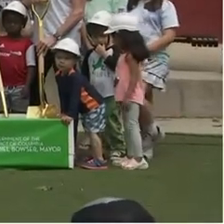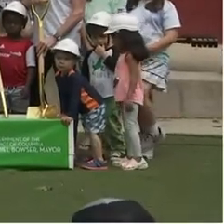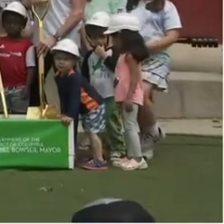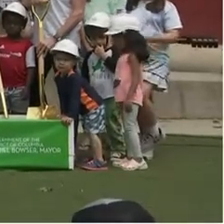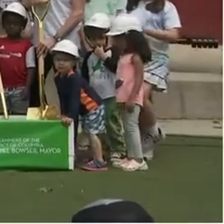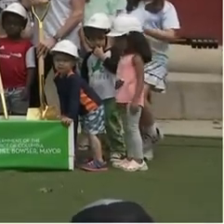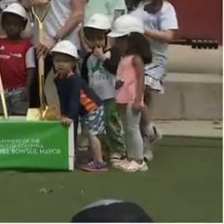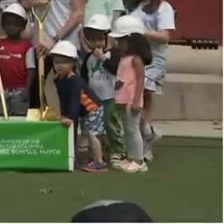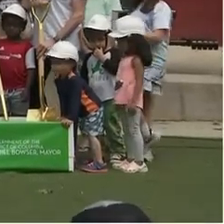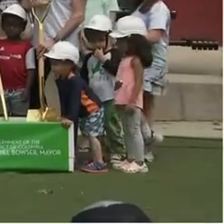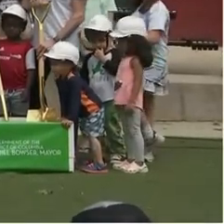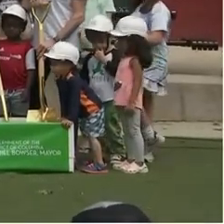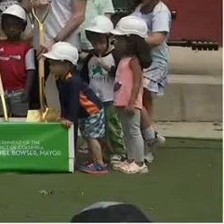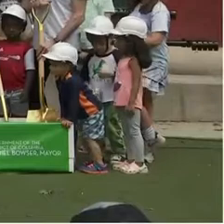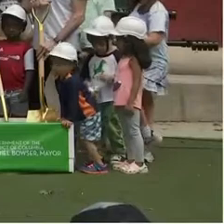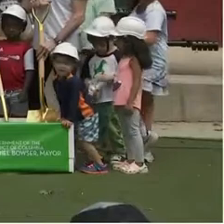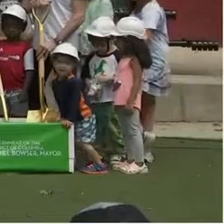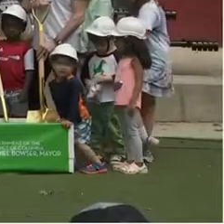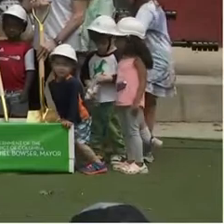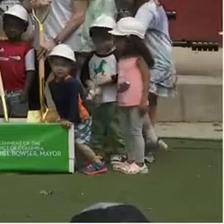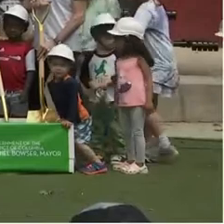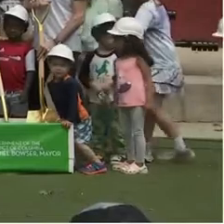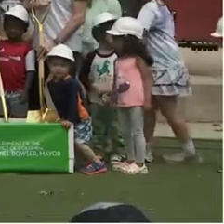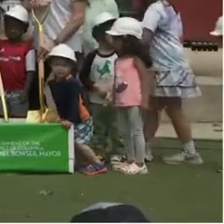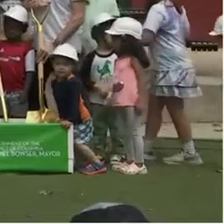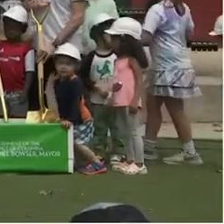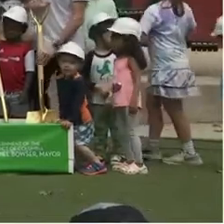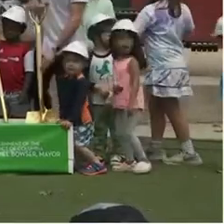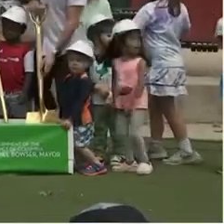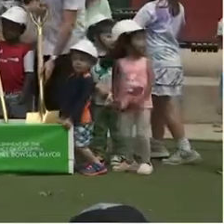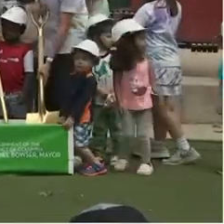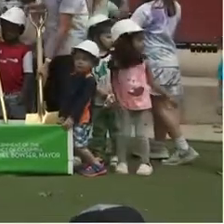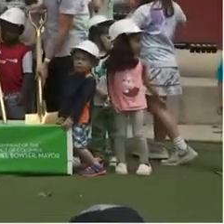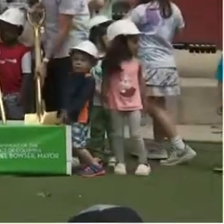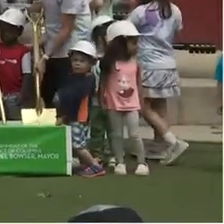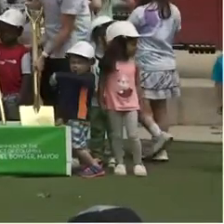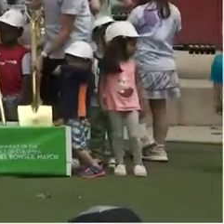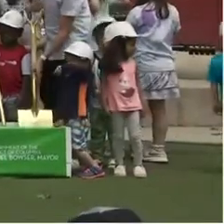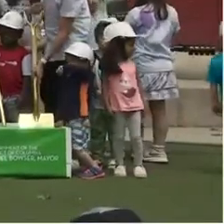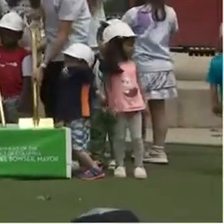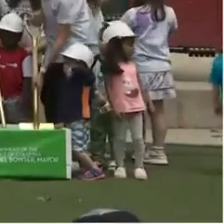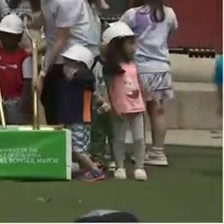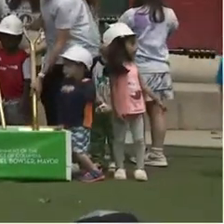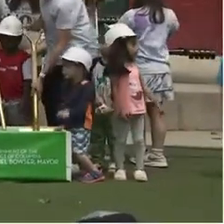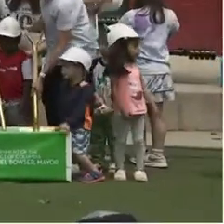for it. Okay, you're not. This one was 3, 2, 1.